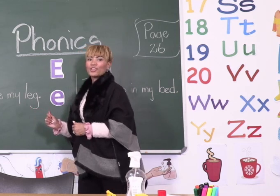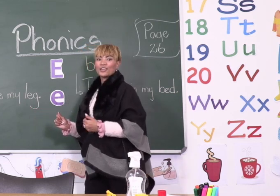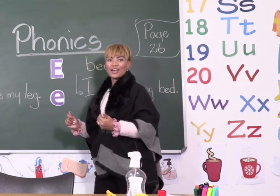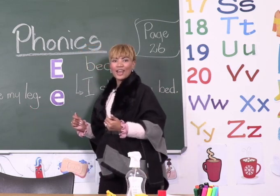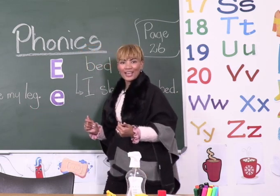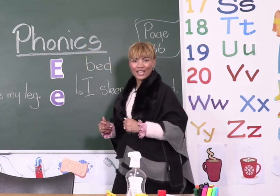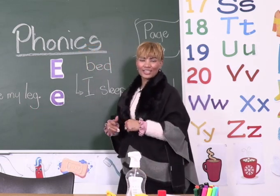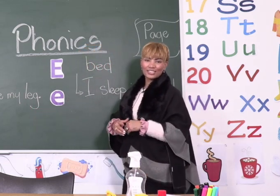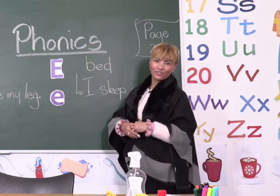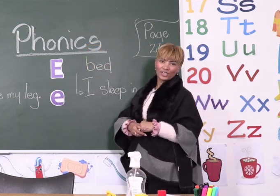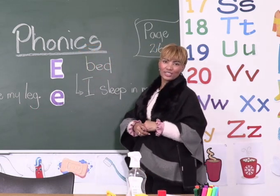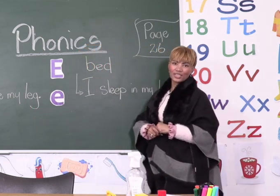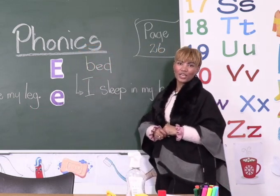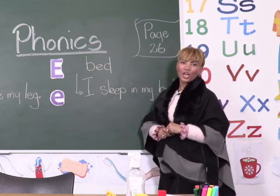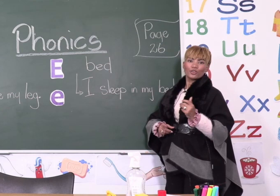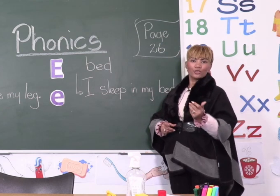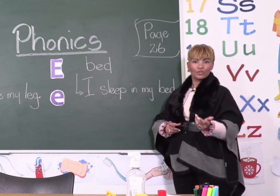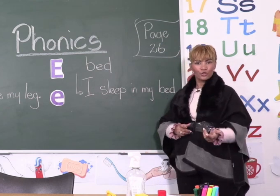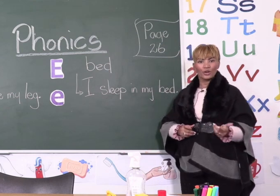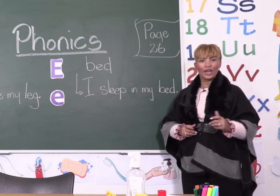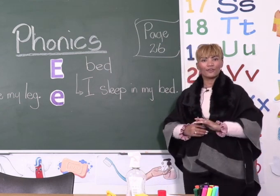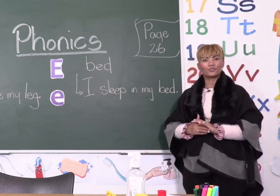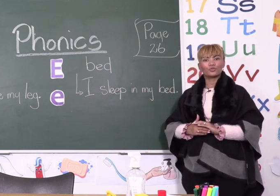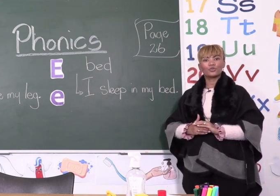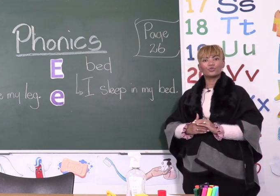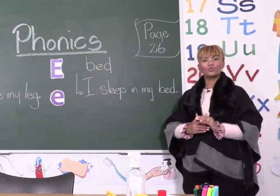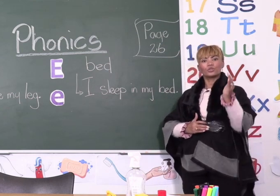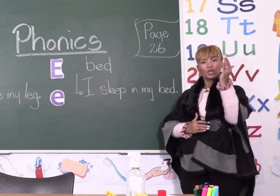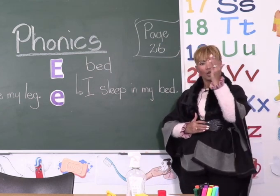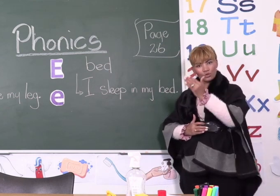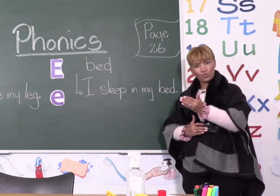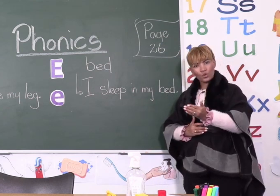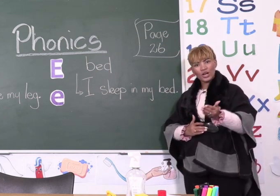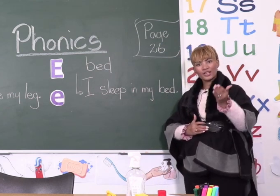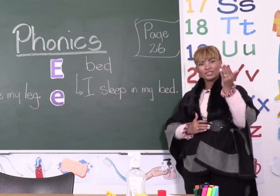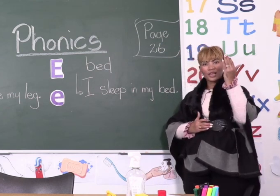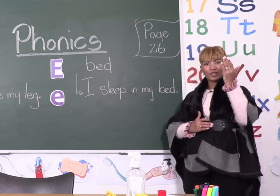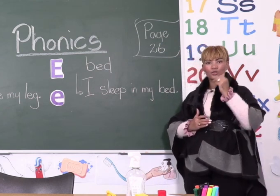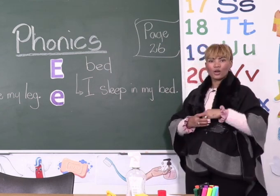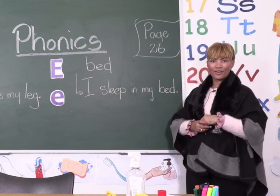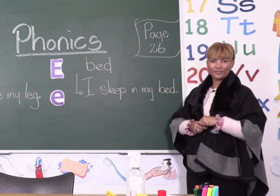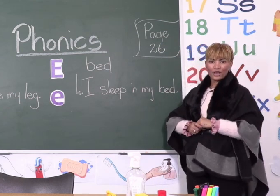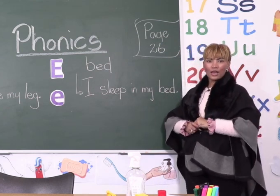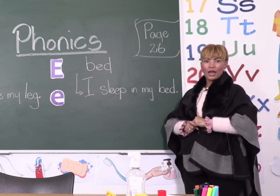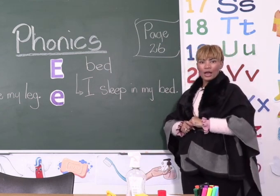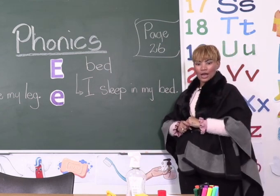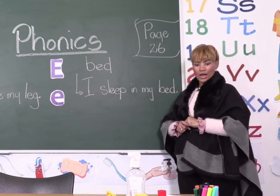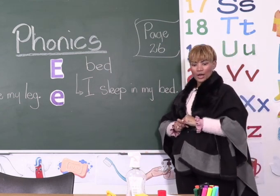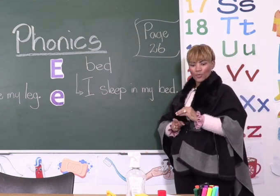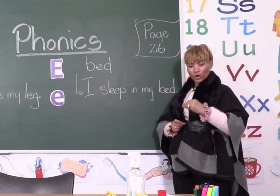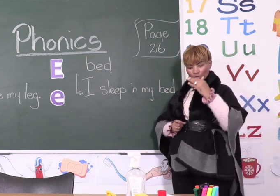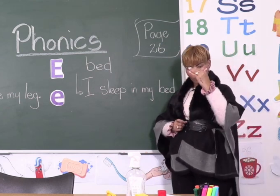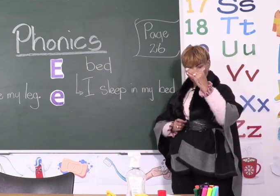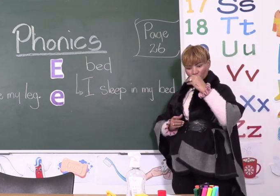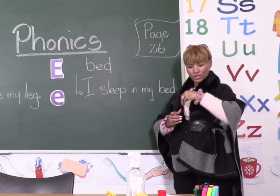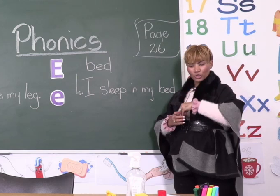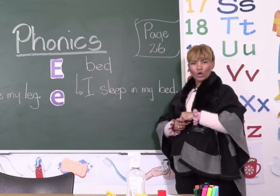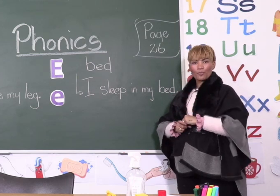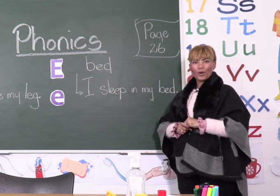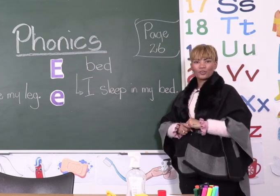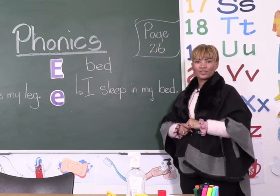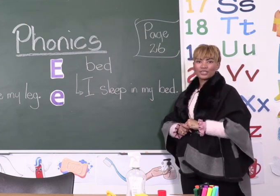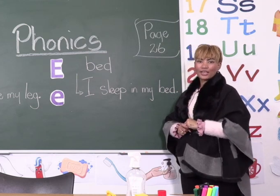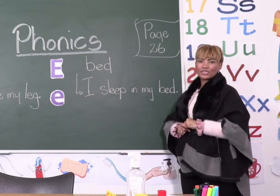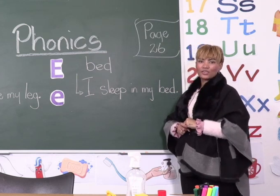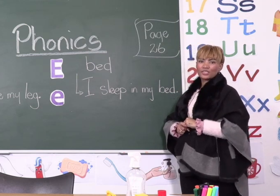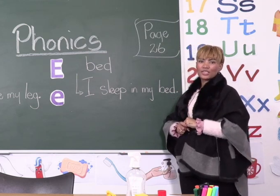So in the next activity, you have to use the words that you have in the